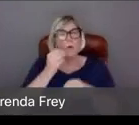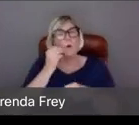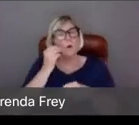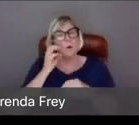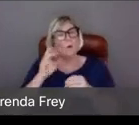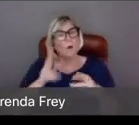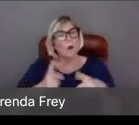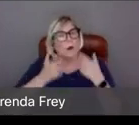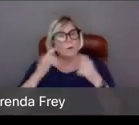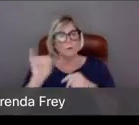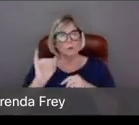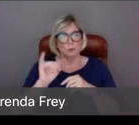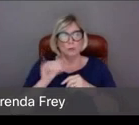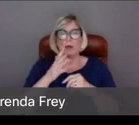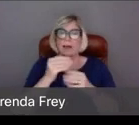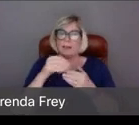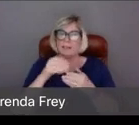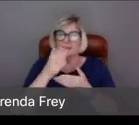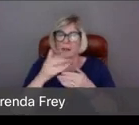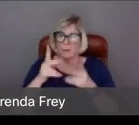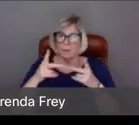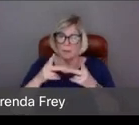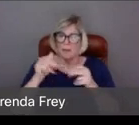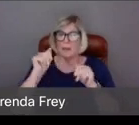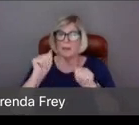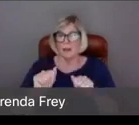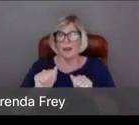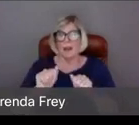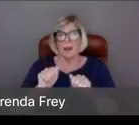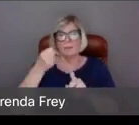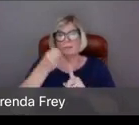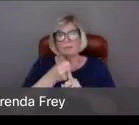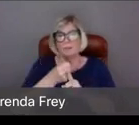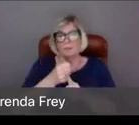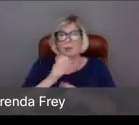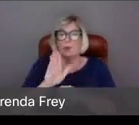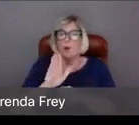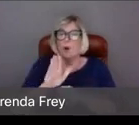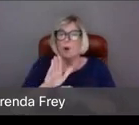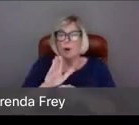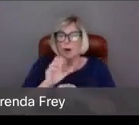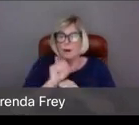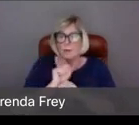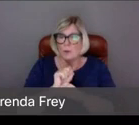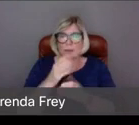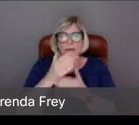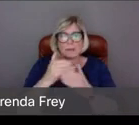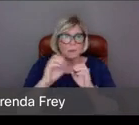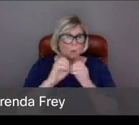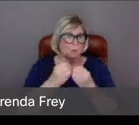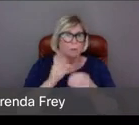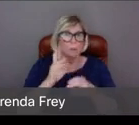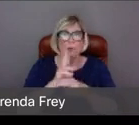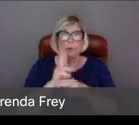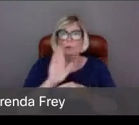And it can also, in some places, affect your employment. So some organizations use your credit score and